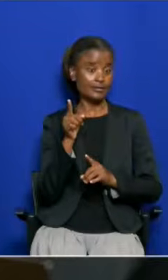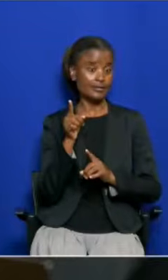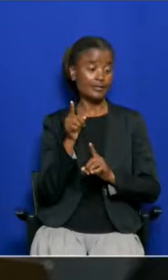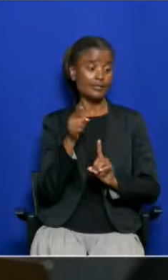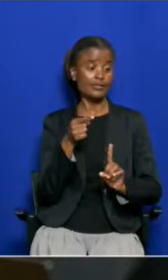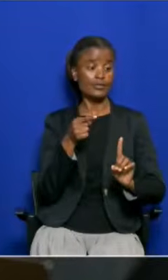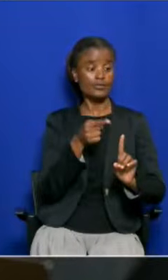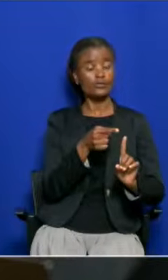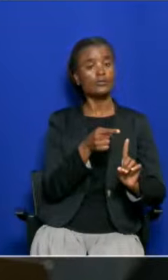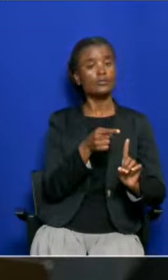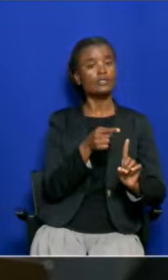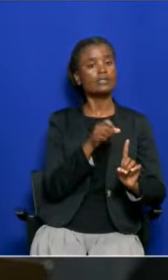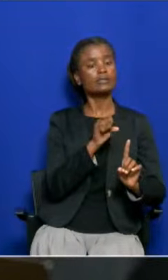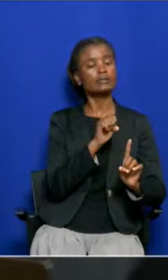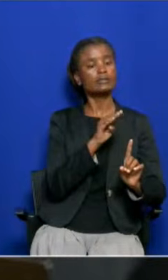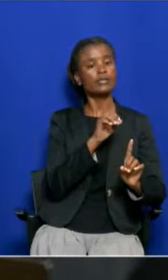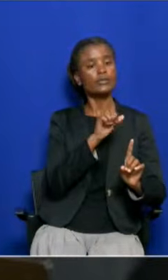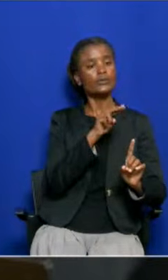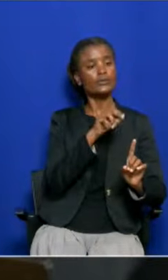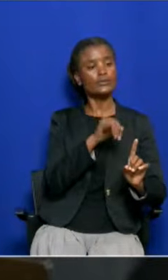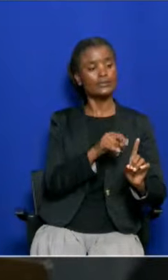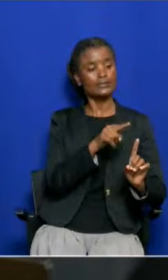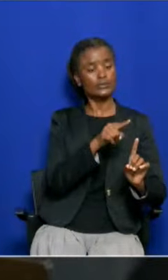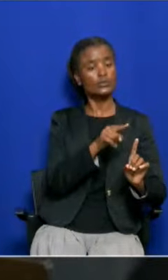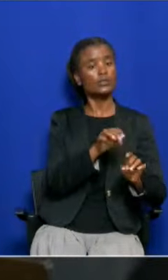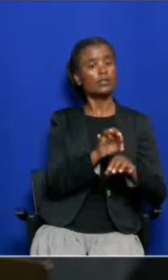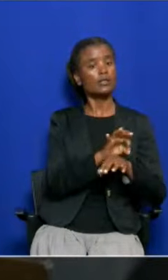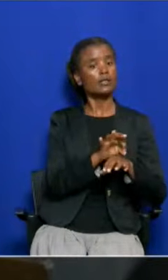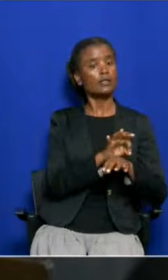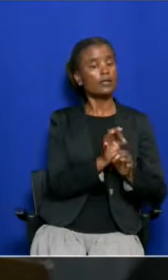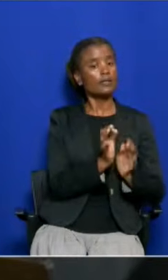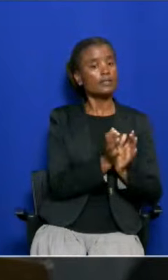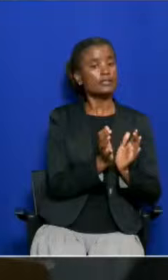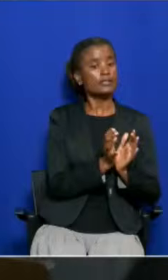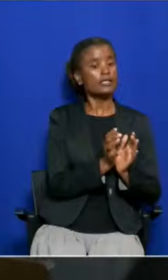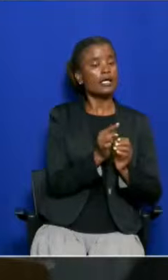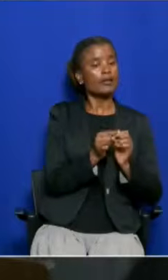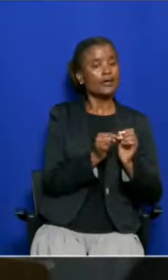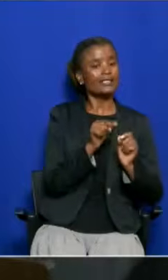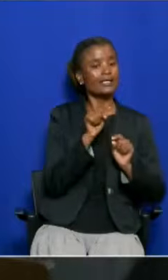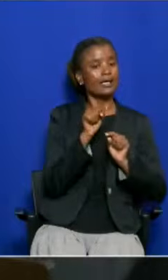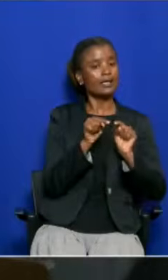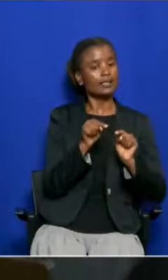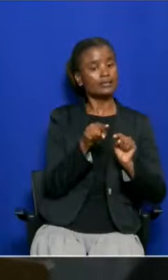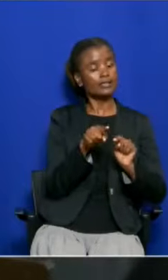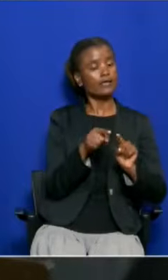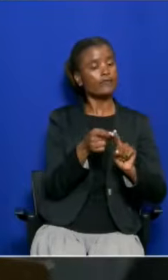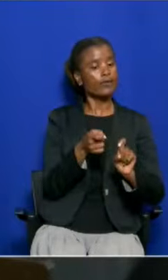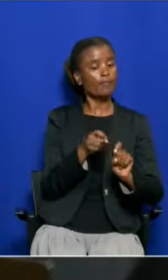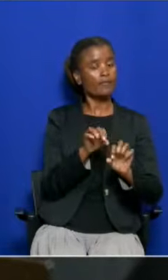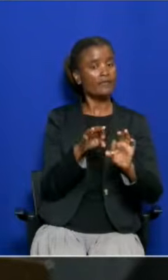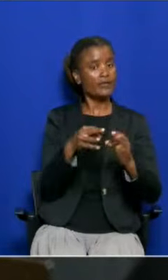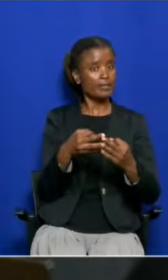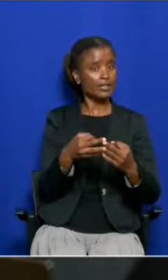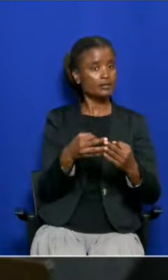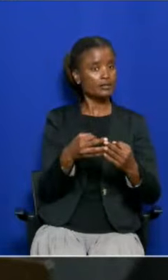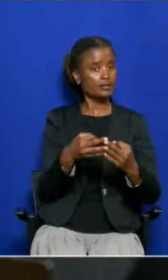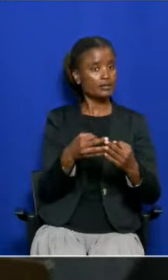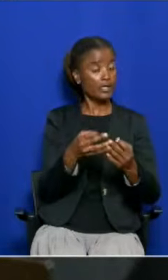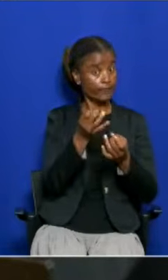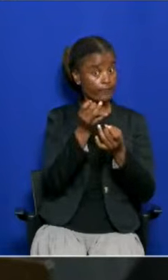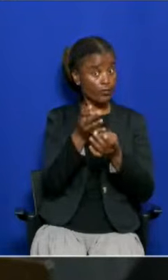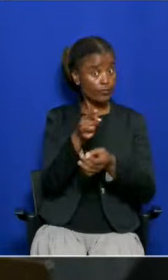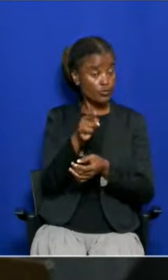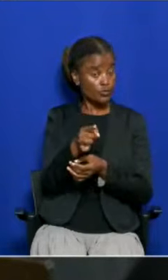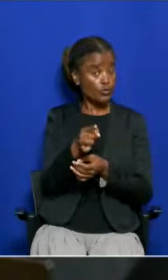up a meeting in relation to these allegations that the family had brought to you and the SAPS. Did